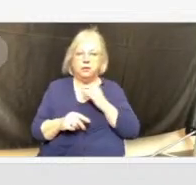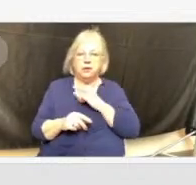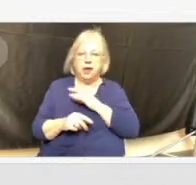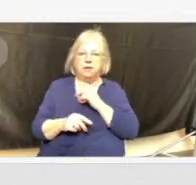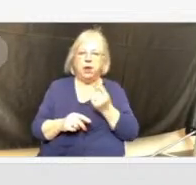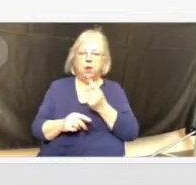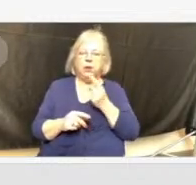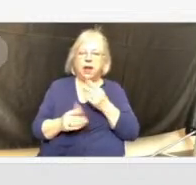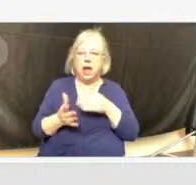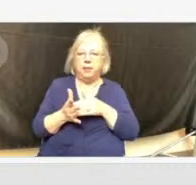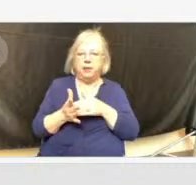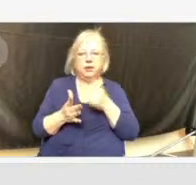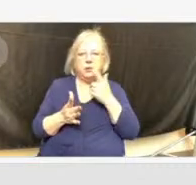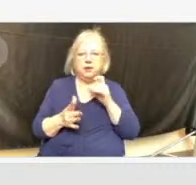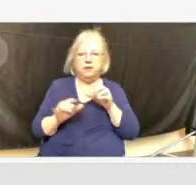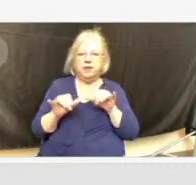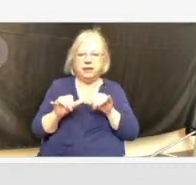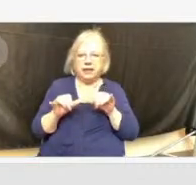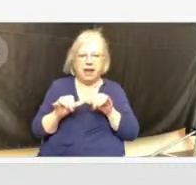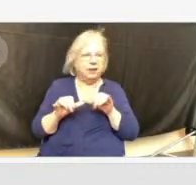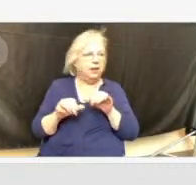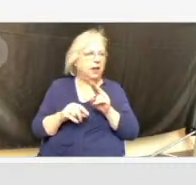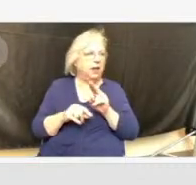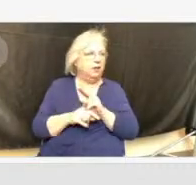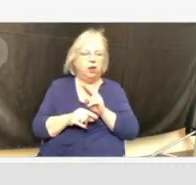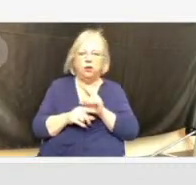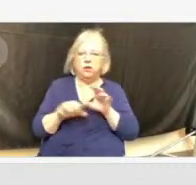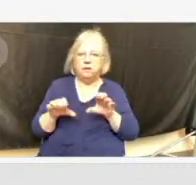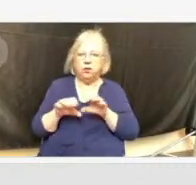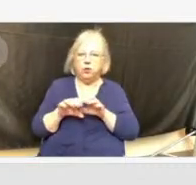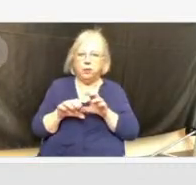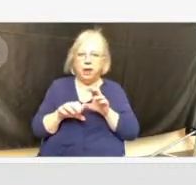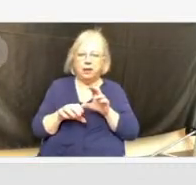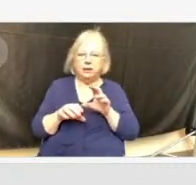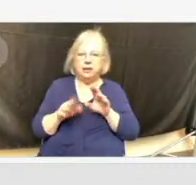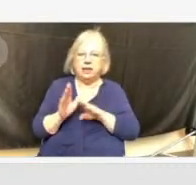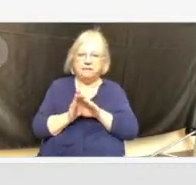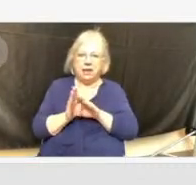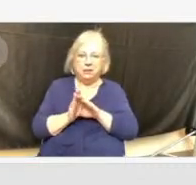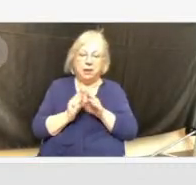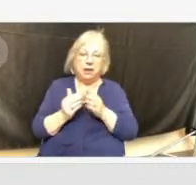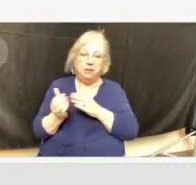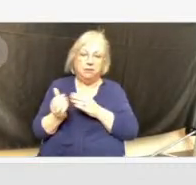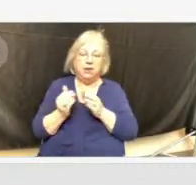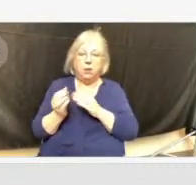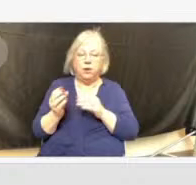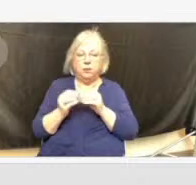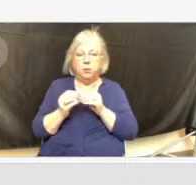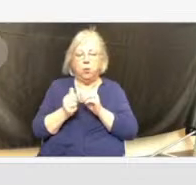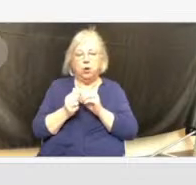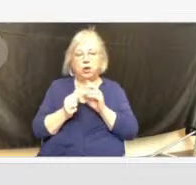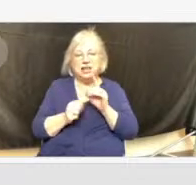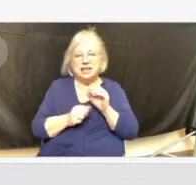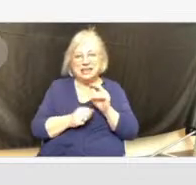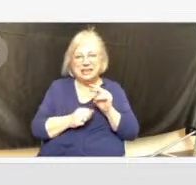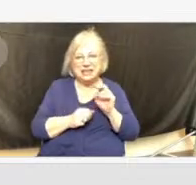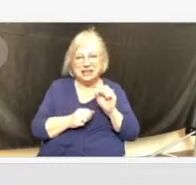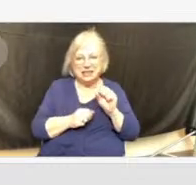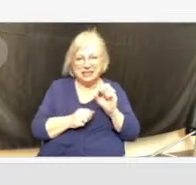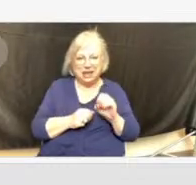size. And the use of duplex development is still, even though it is more dense, is still intended to